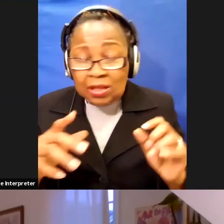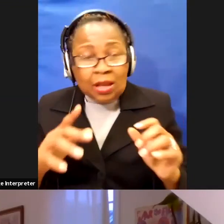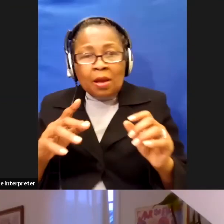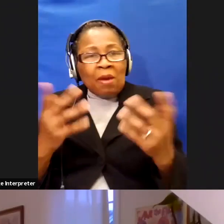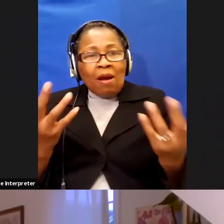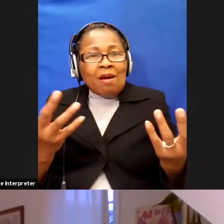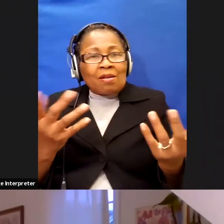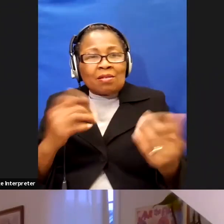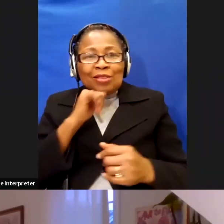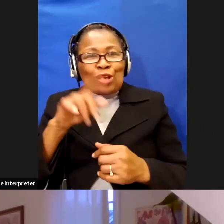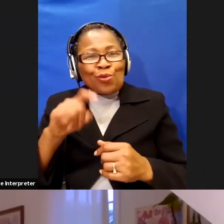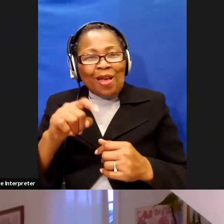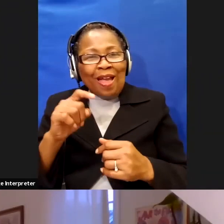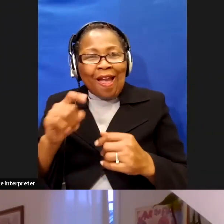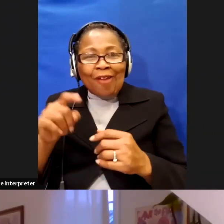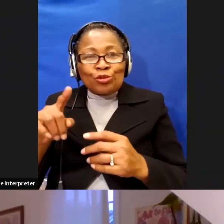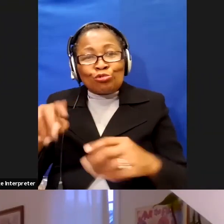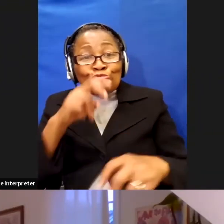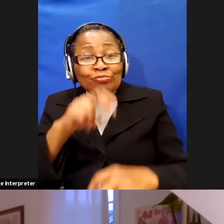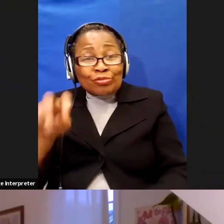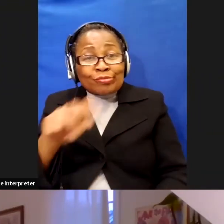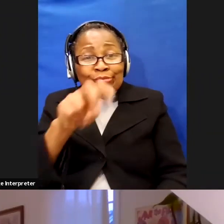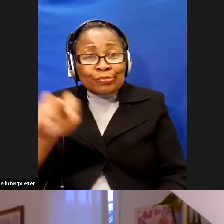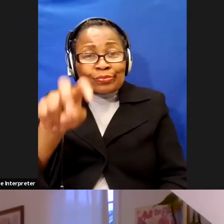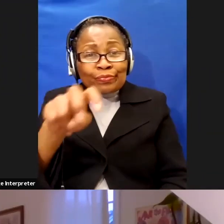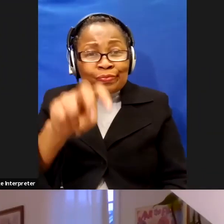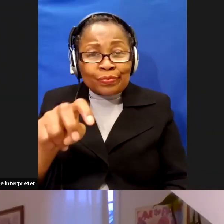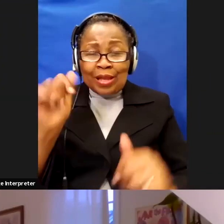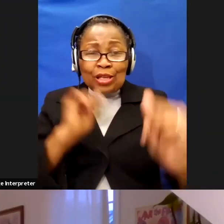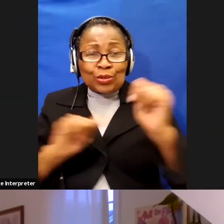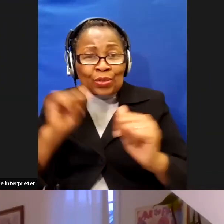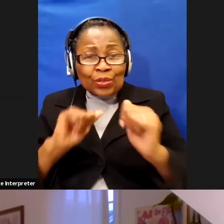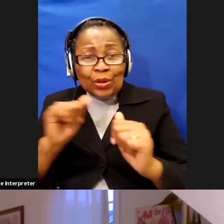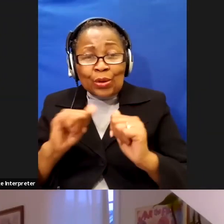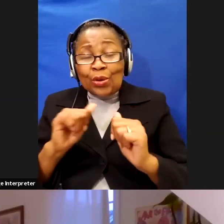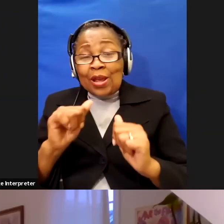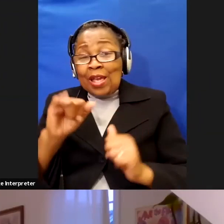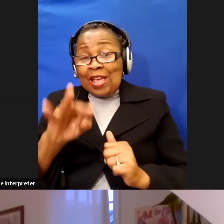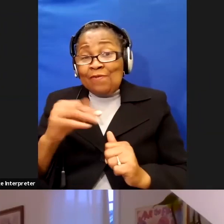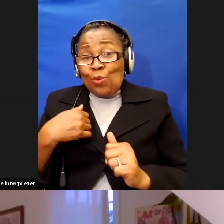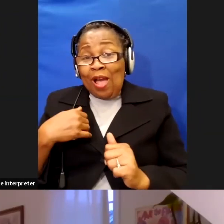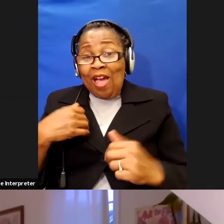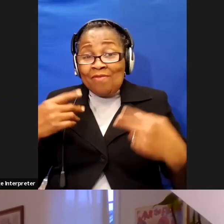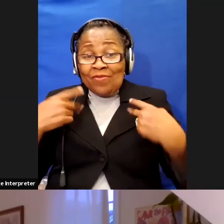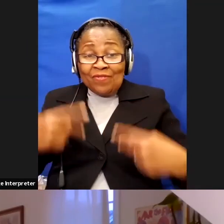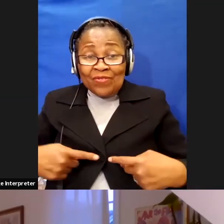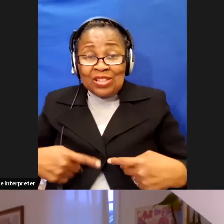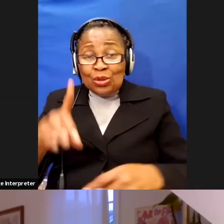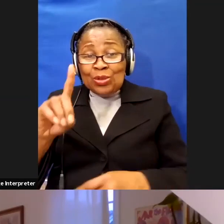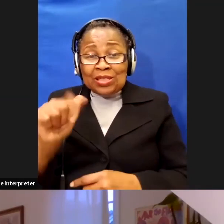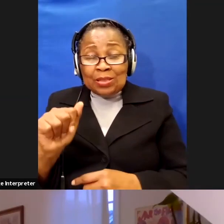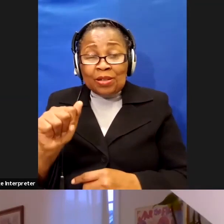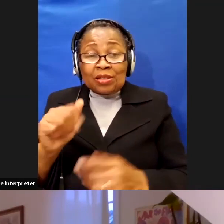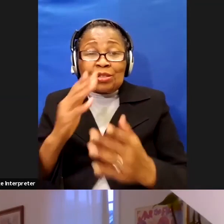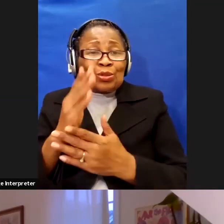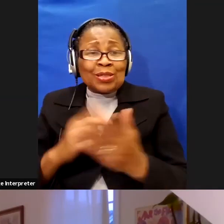know, navigate through the city to get to the theater, or if you have a physical disability. And so some, you know, some people really